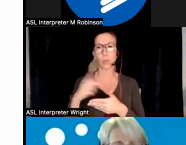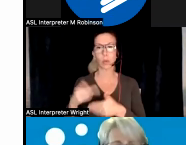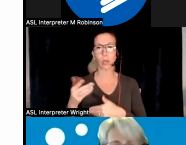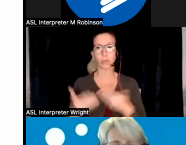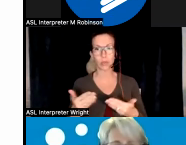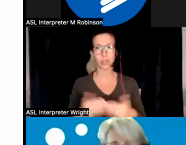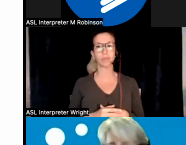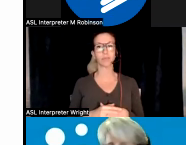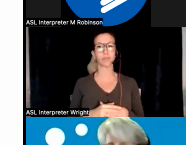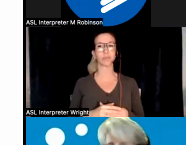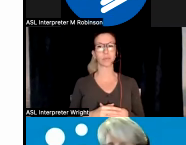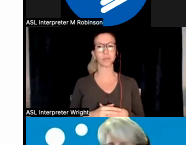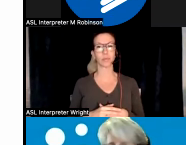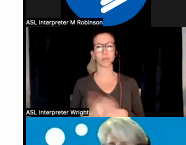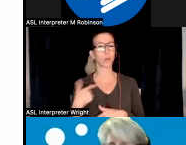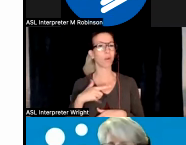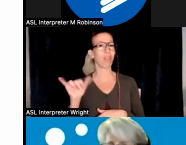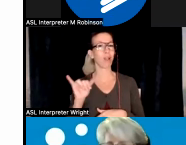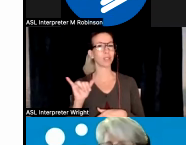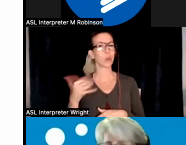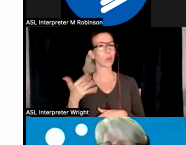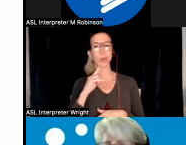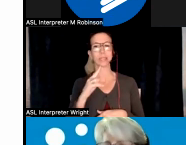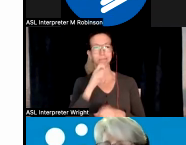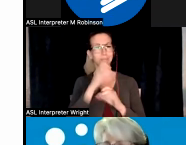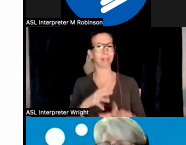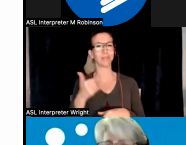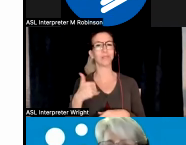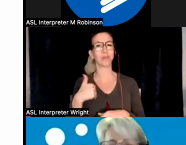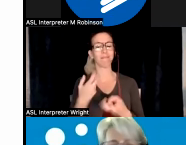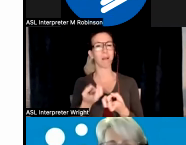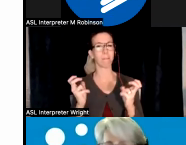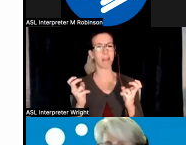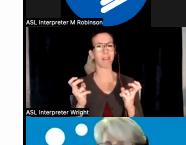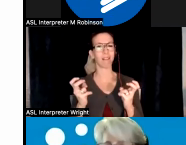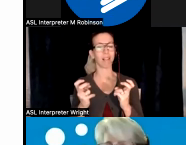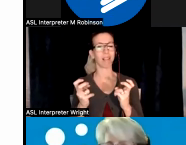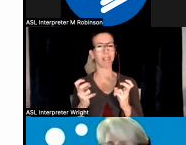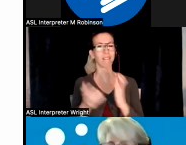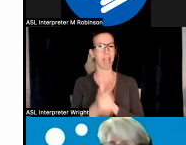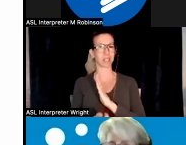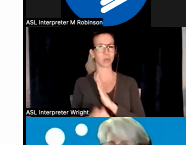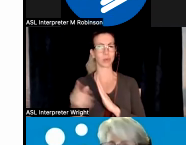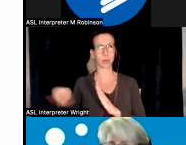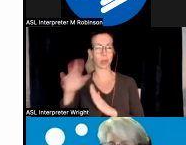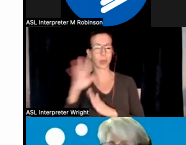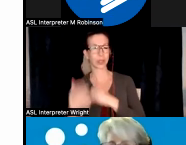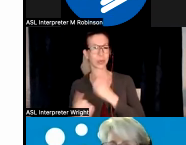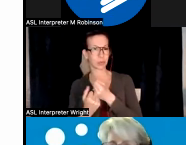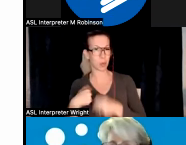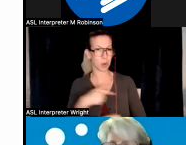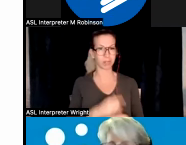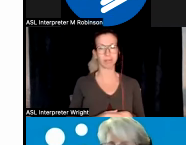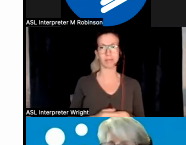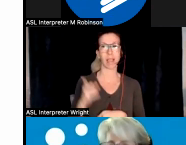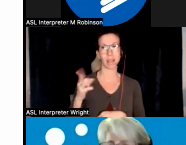also are very blessed to have a panel of experts that will be supporting us, and they will be sharing with us a